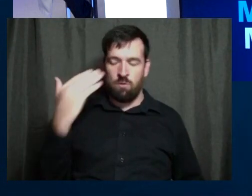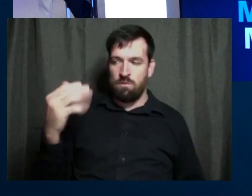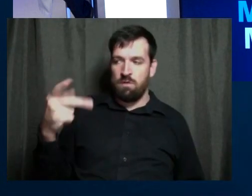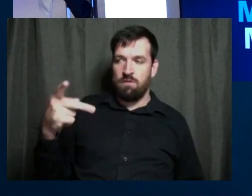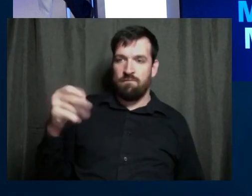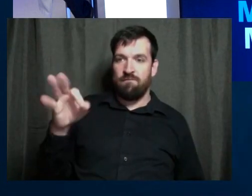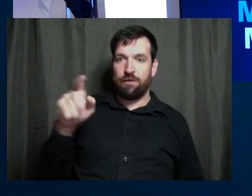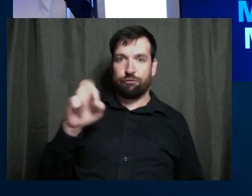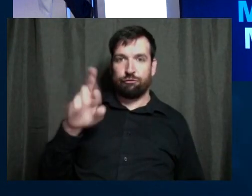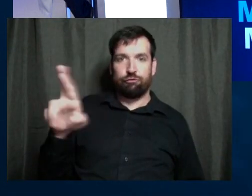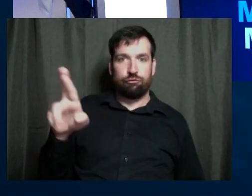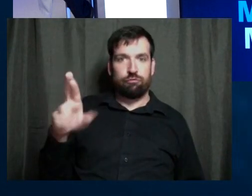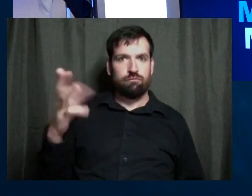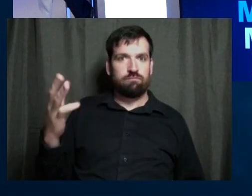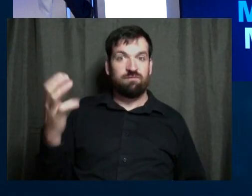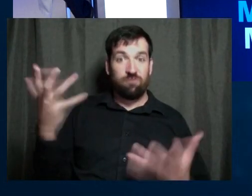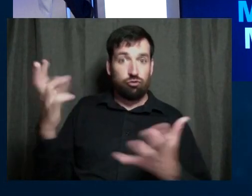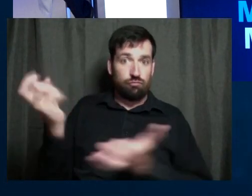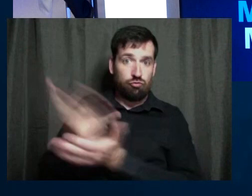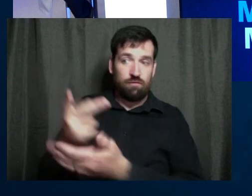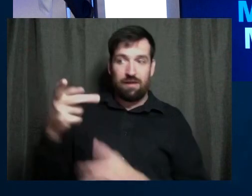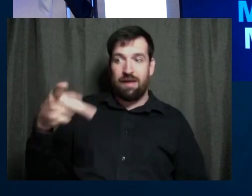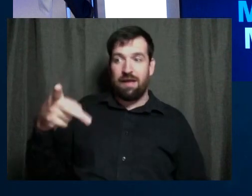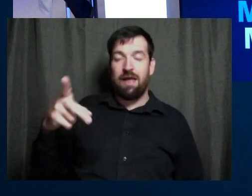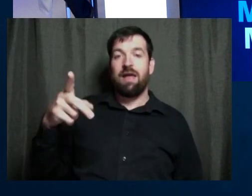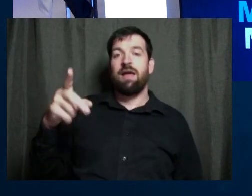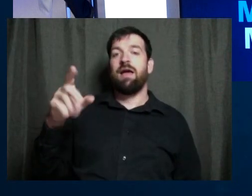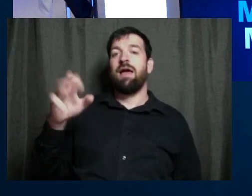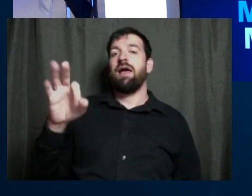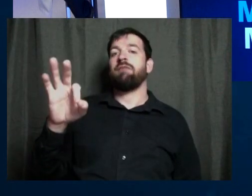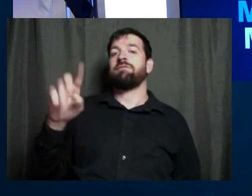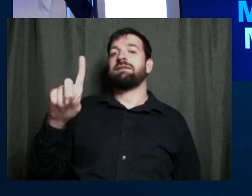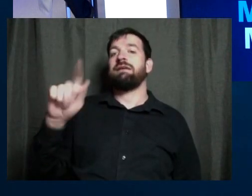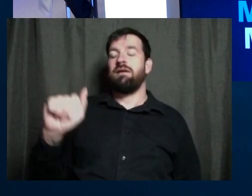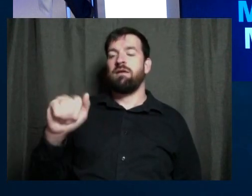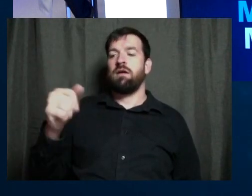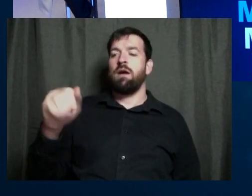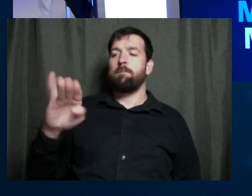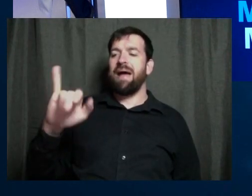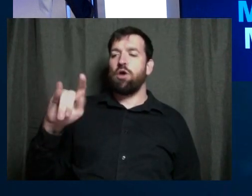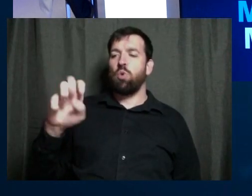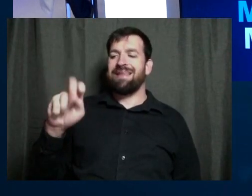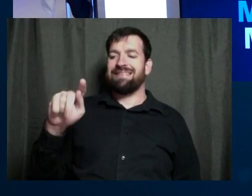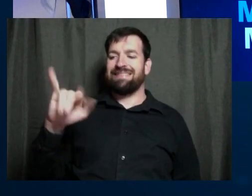the difference between Pfizer, BioNTech, and